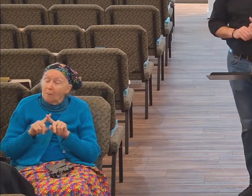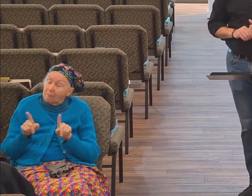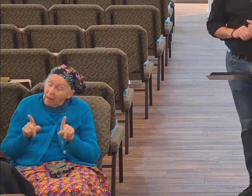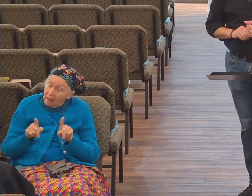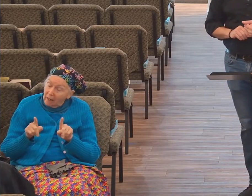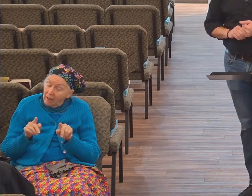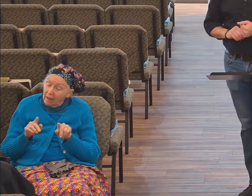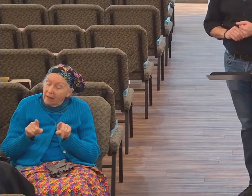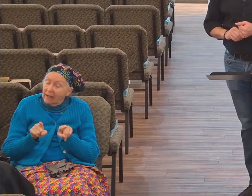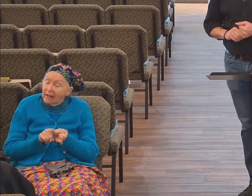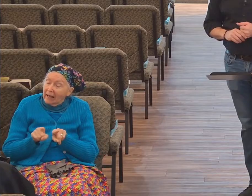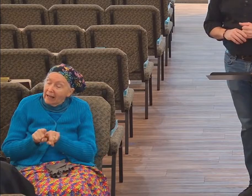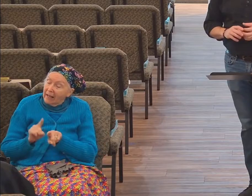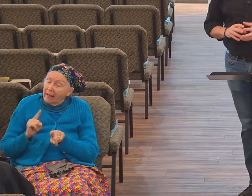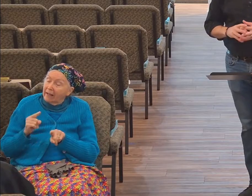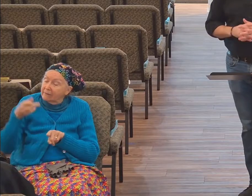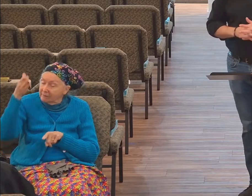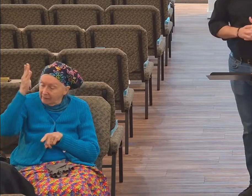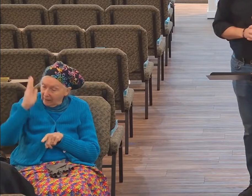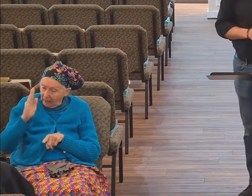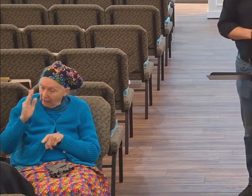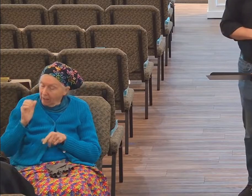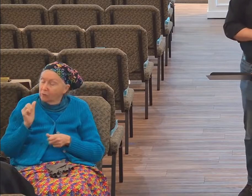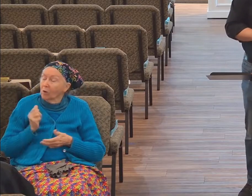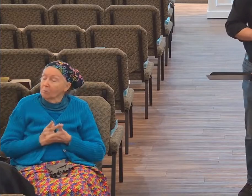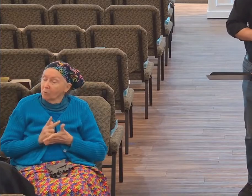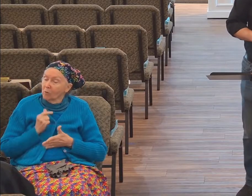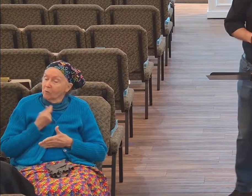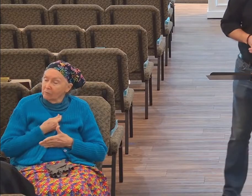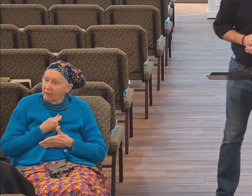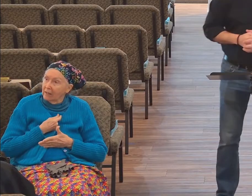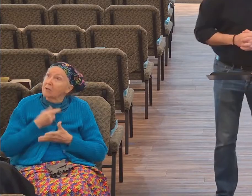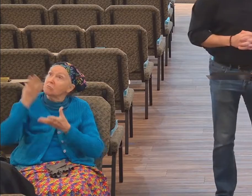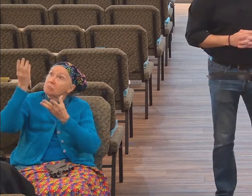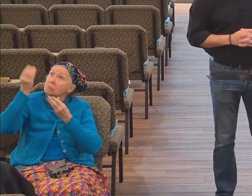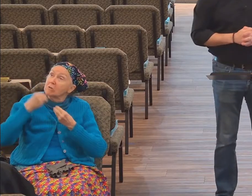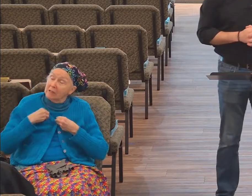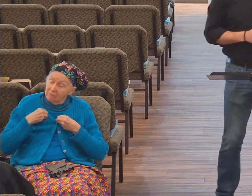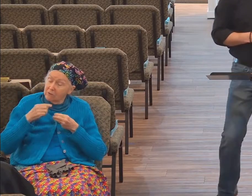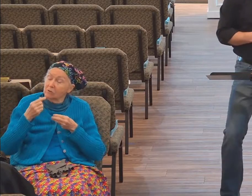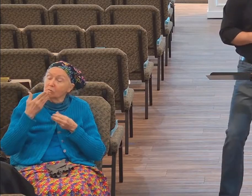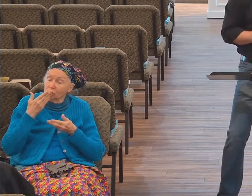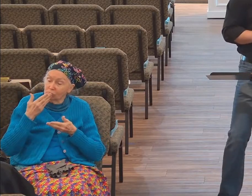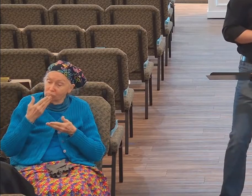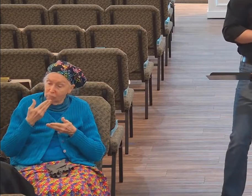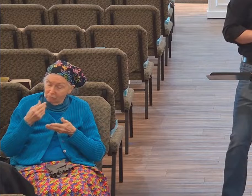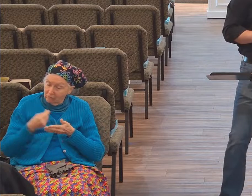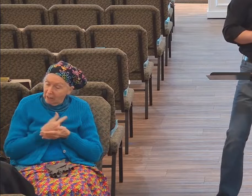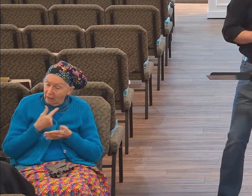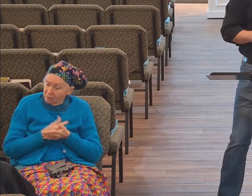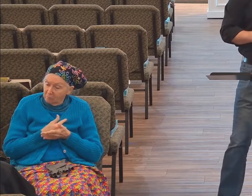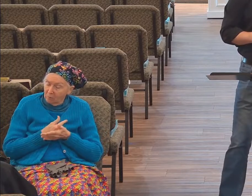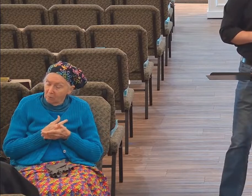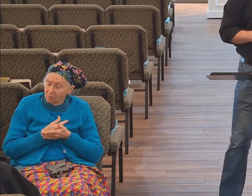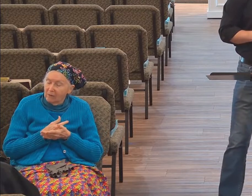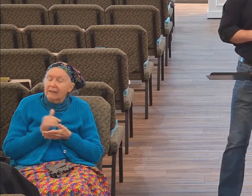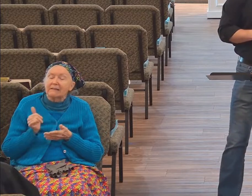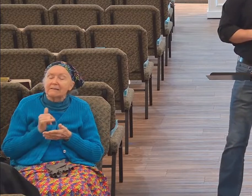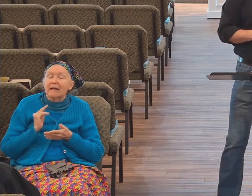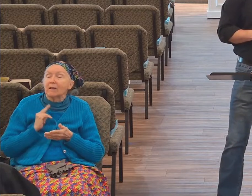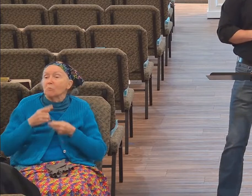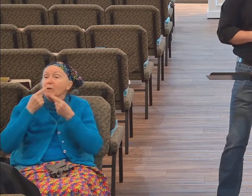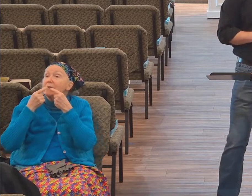been approved by God to be entrusted with the gospel, so we declare it, not to